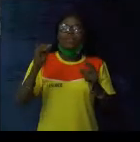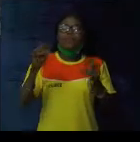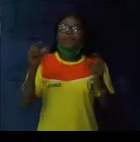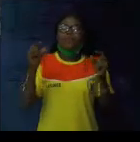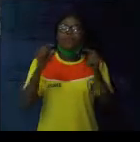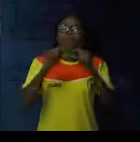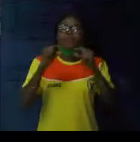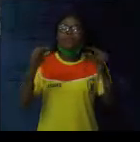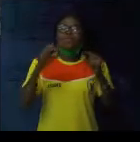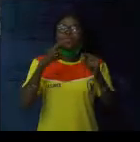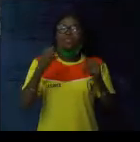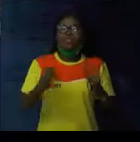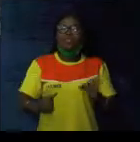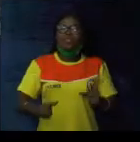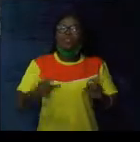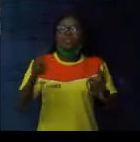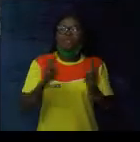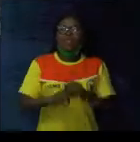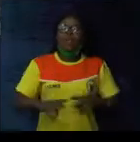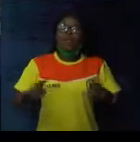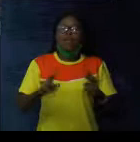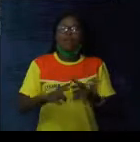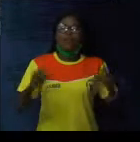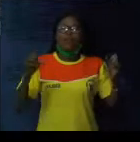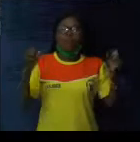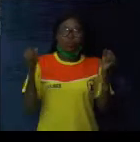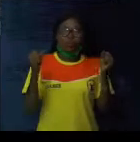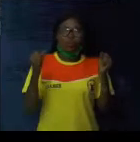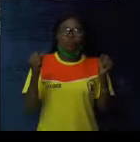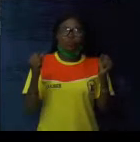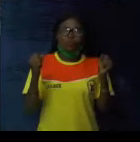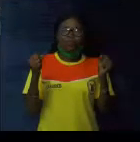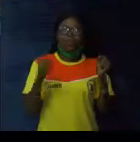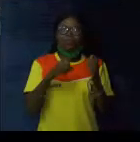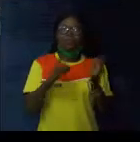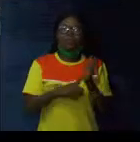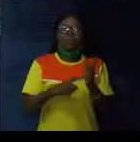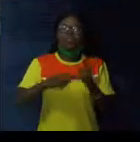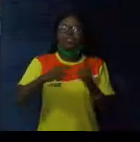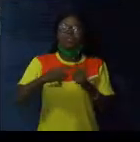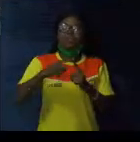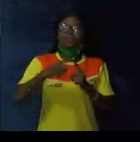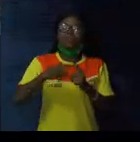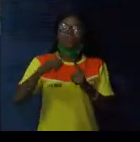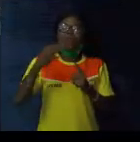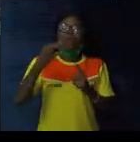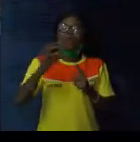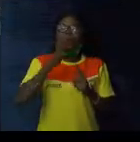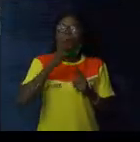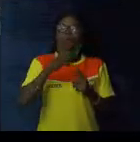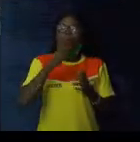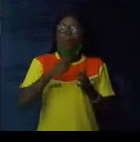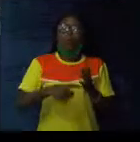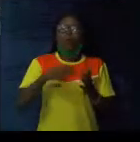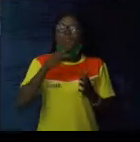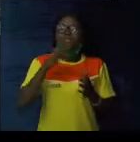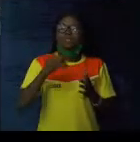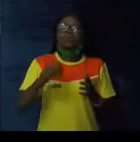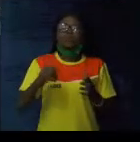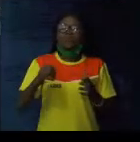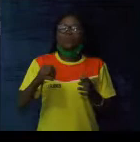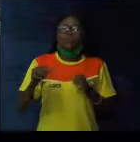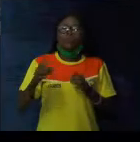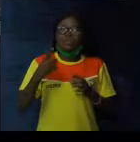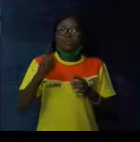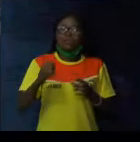and it is freezing. Imagine that it is the temperature of water. What is the reading and how would